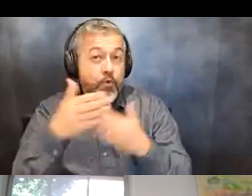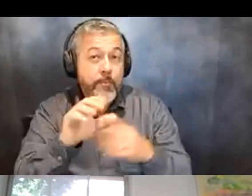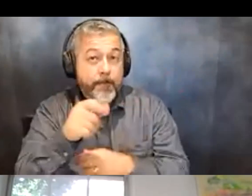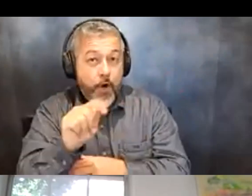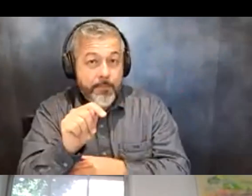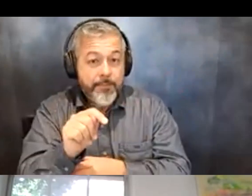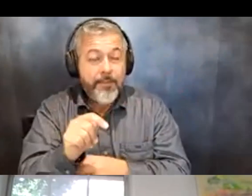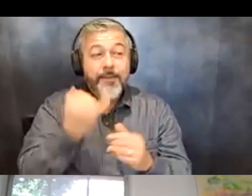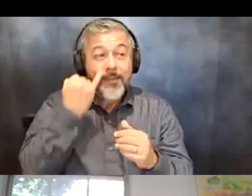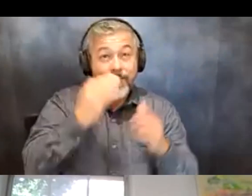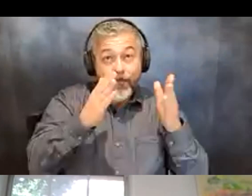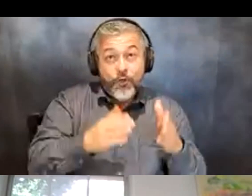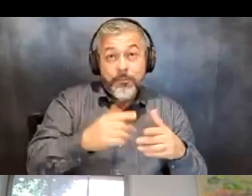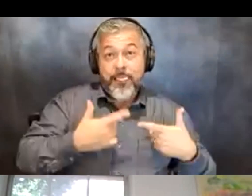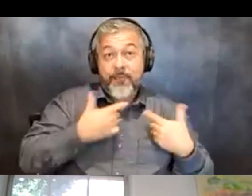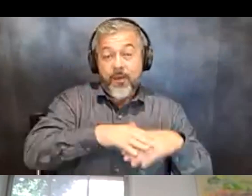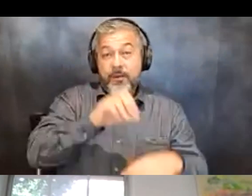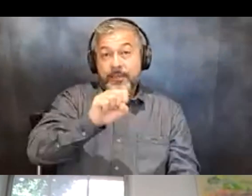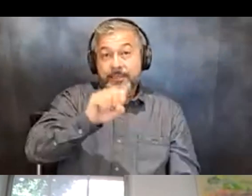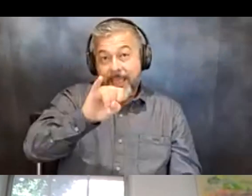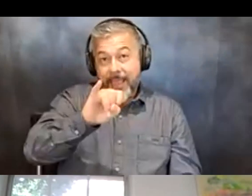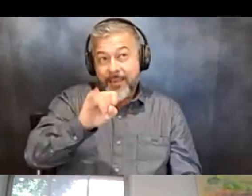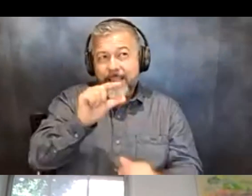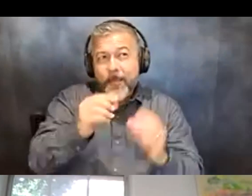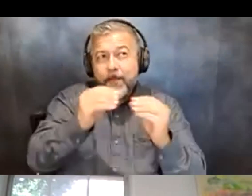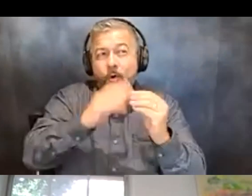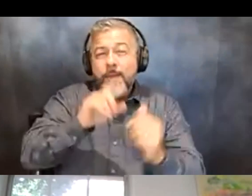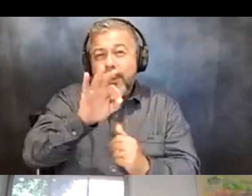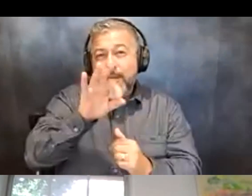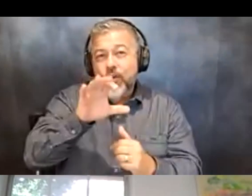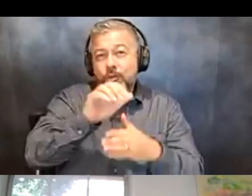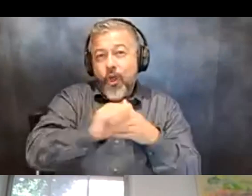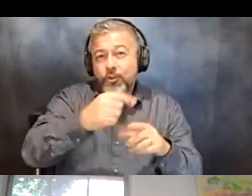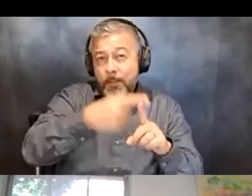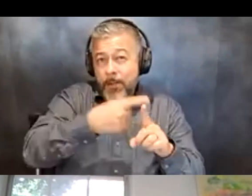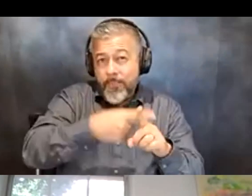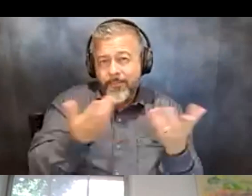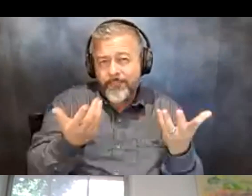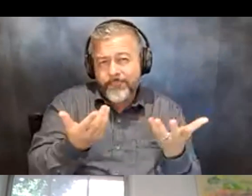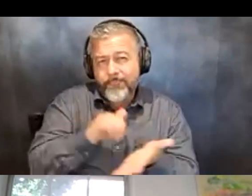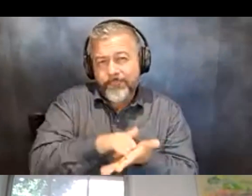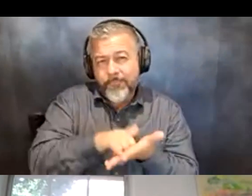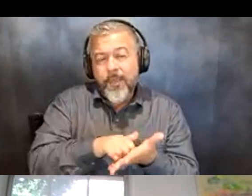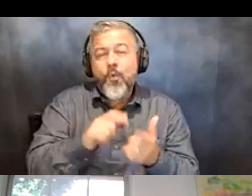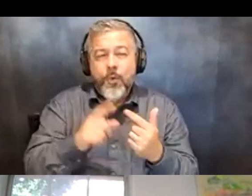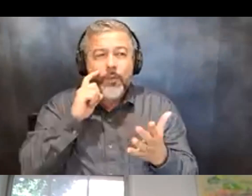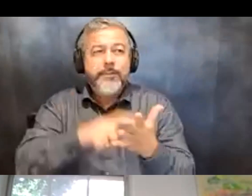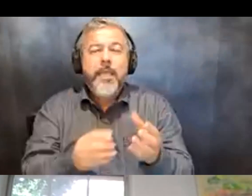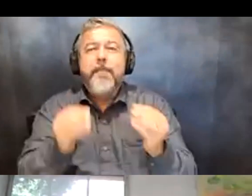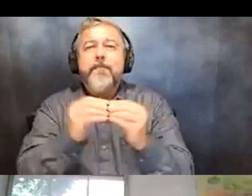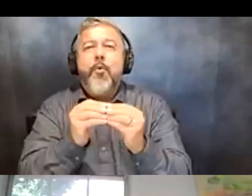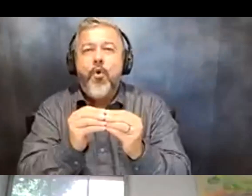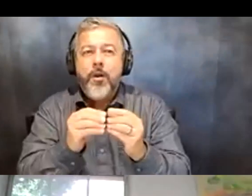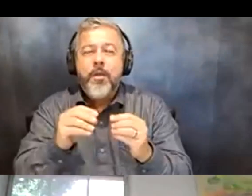you know, maybe living on SSI at a little over $900 a month, we are going to see an increase in homelessness, especially